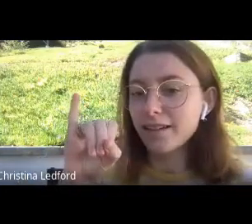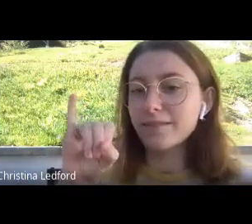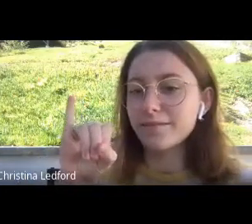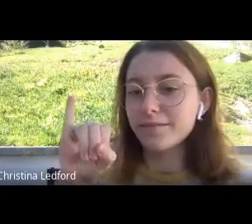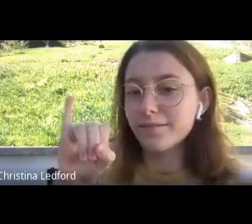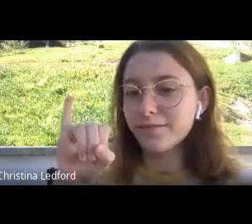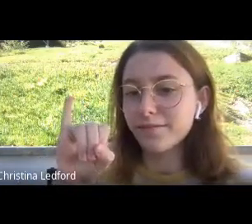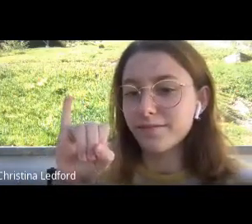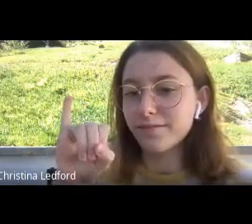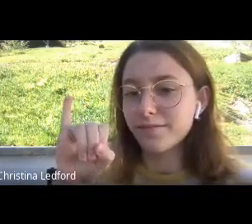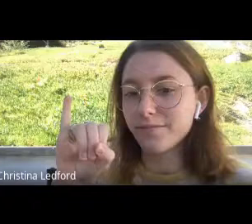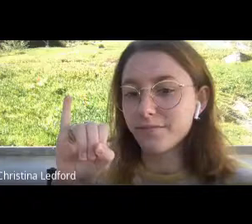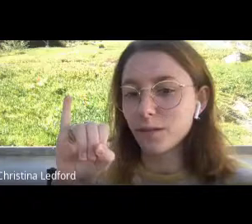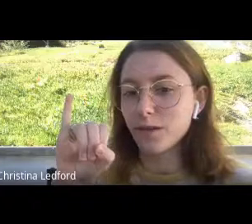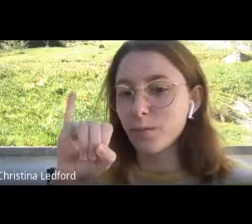I